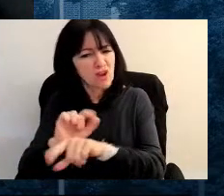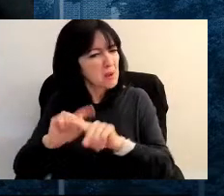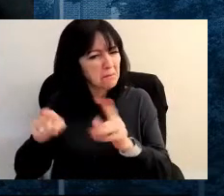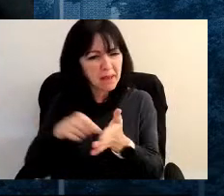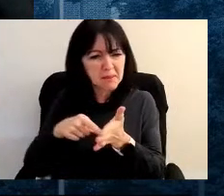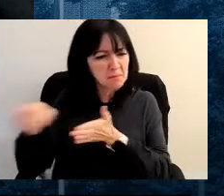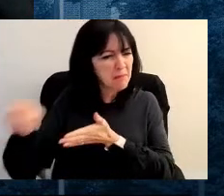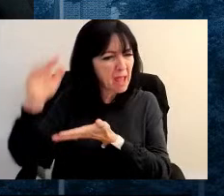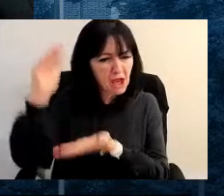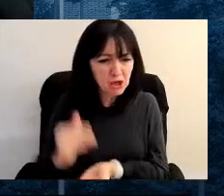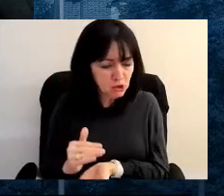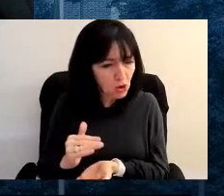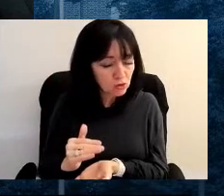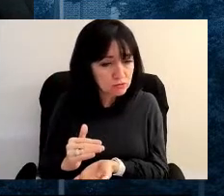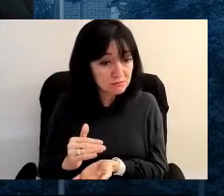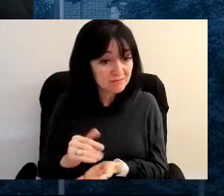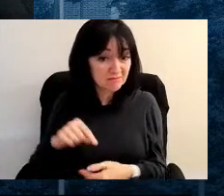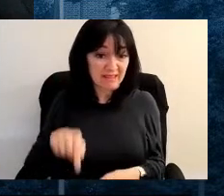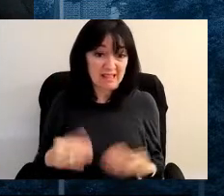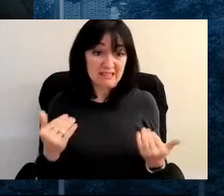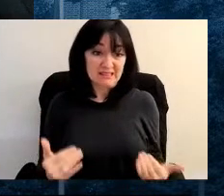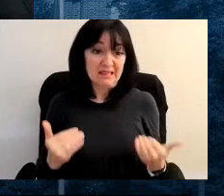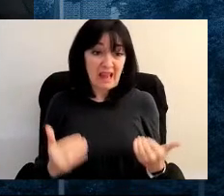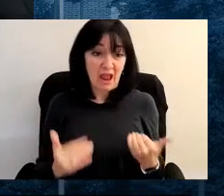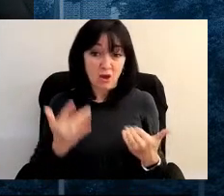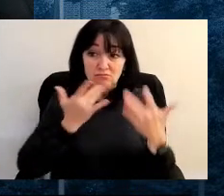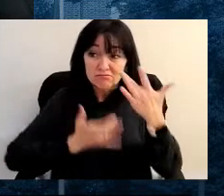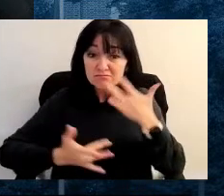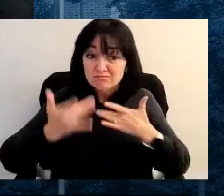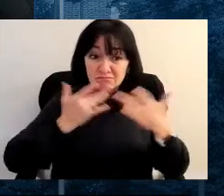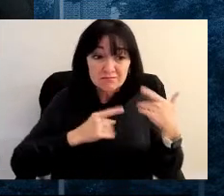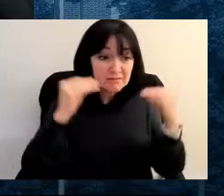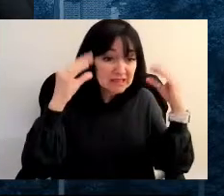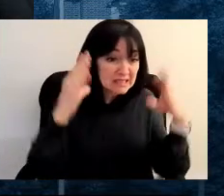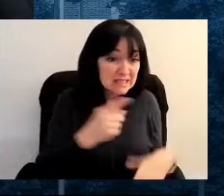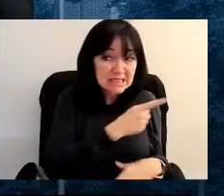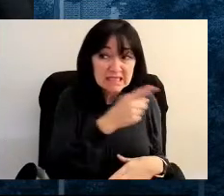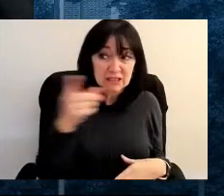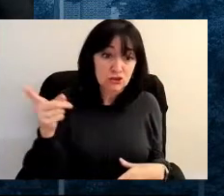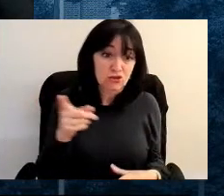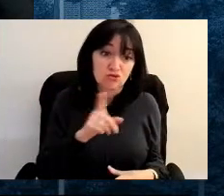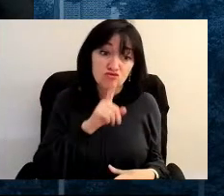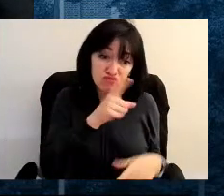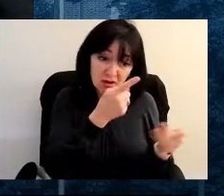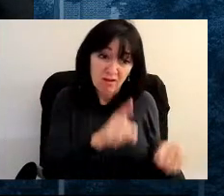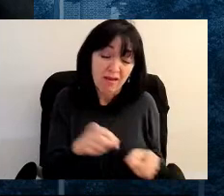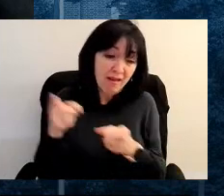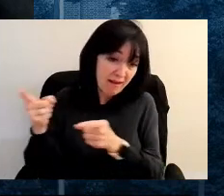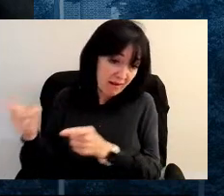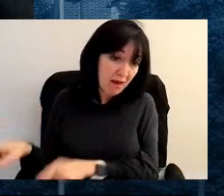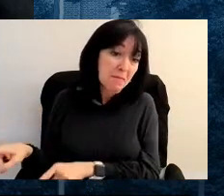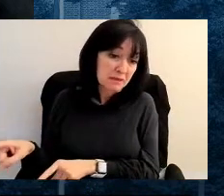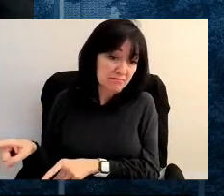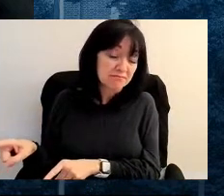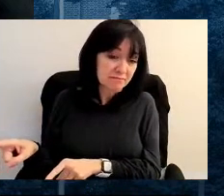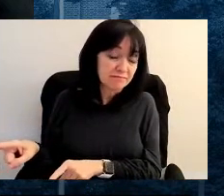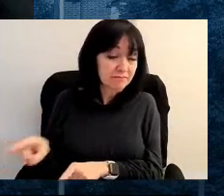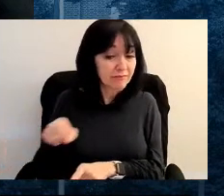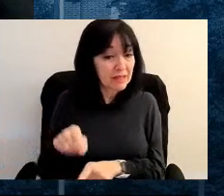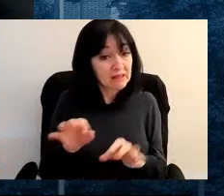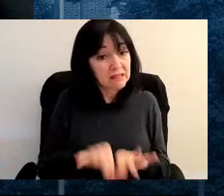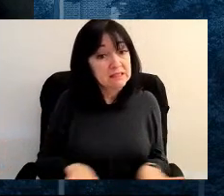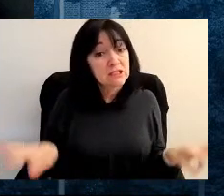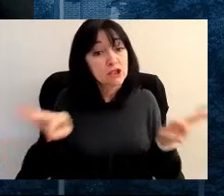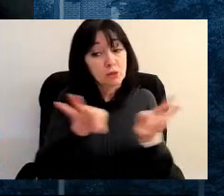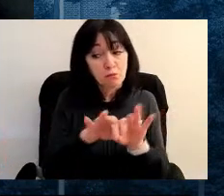shortage crisis is real and is the result of numerous factors not controlled by educators. This important introductory commitment